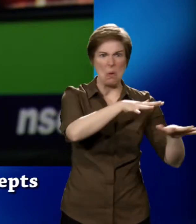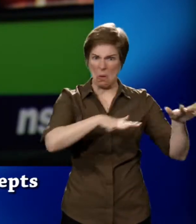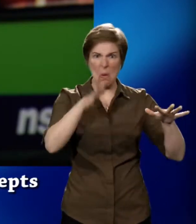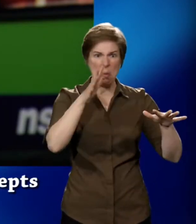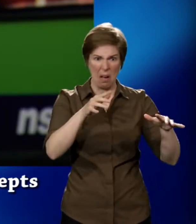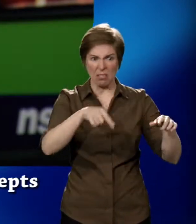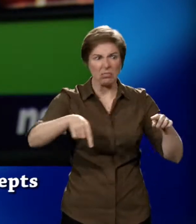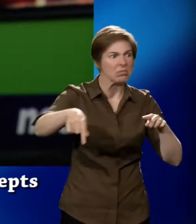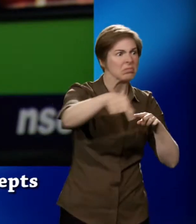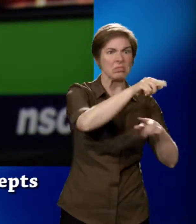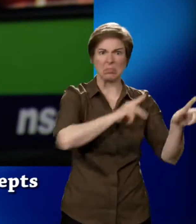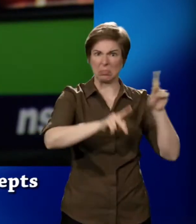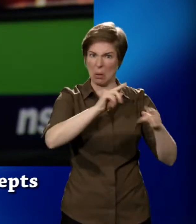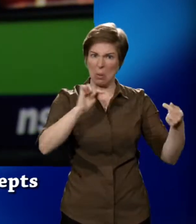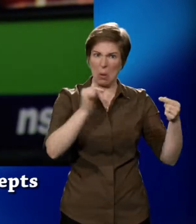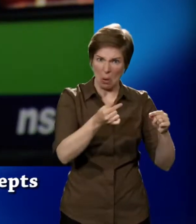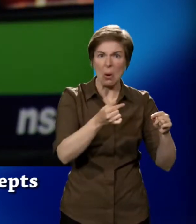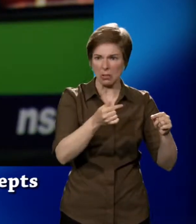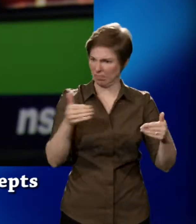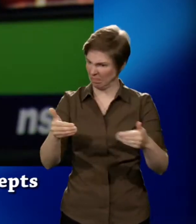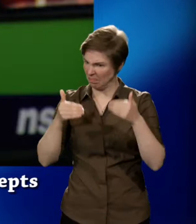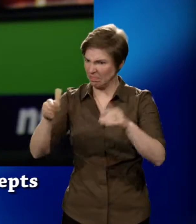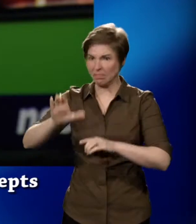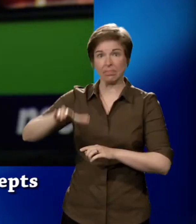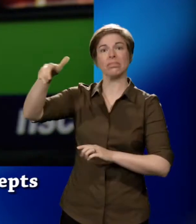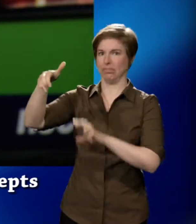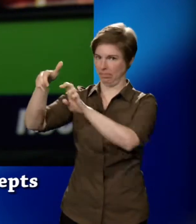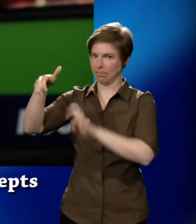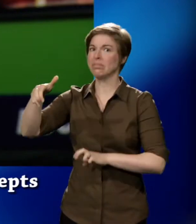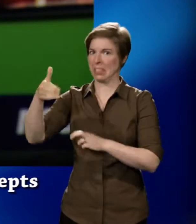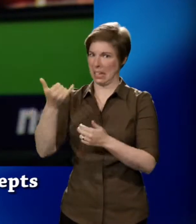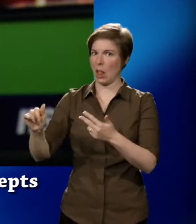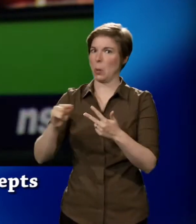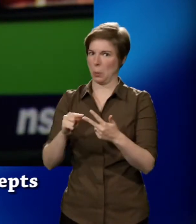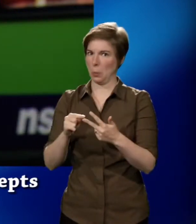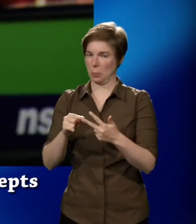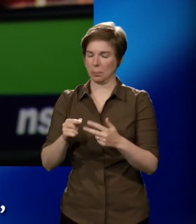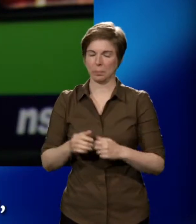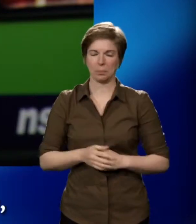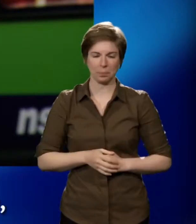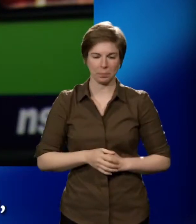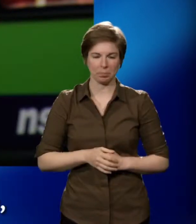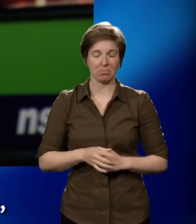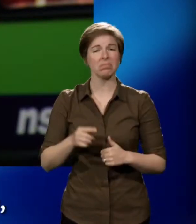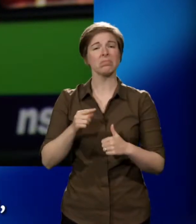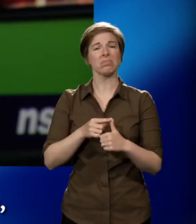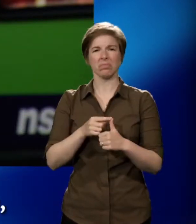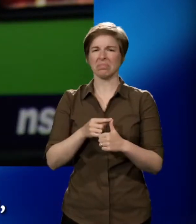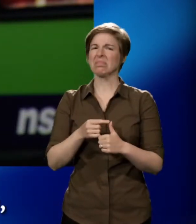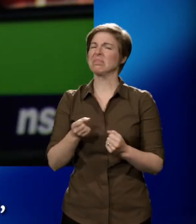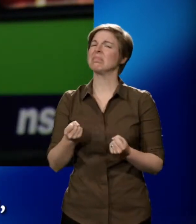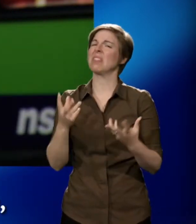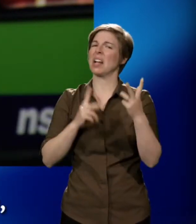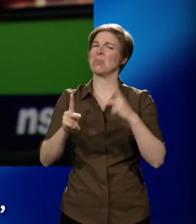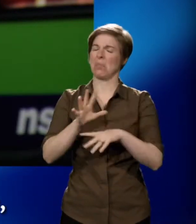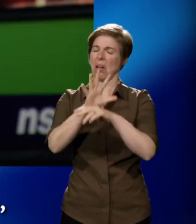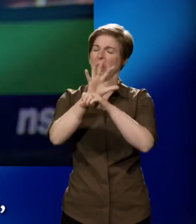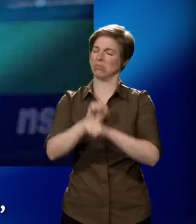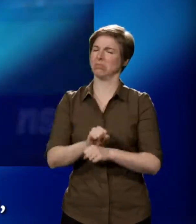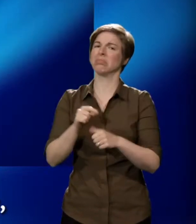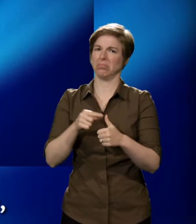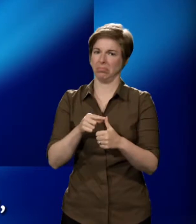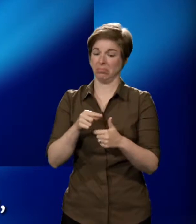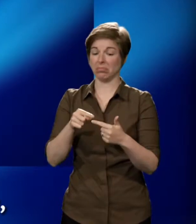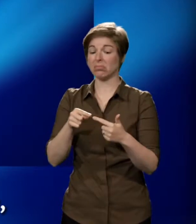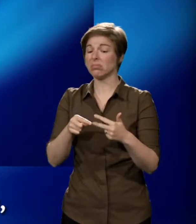we understand these are new concepts and the colors might be confusing, so we have developed a